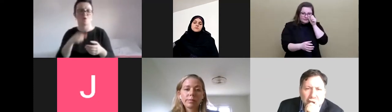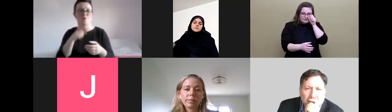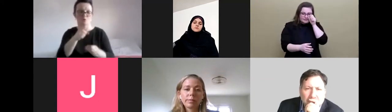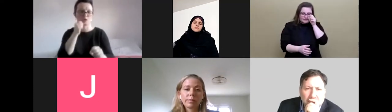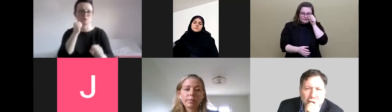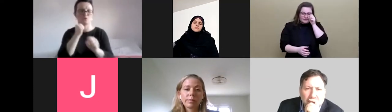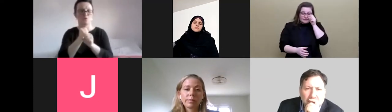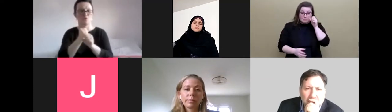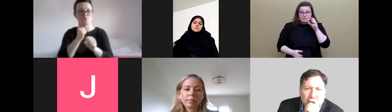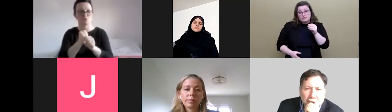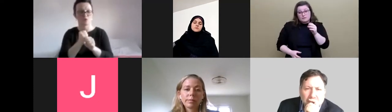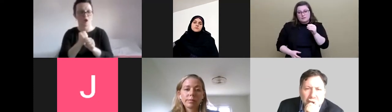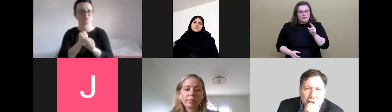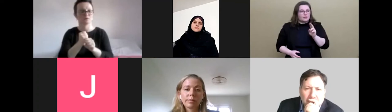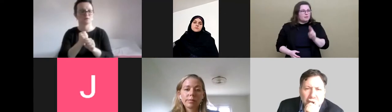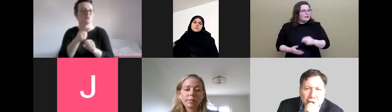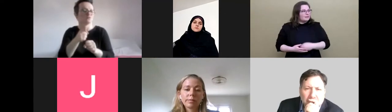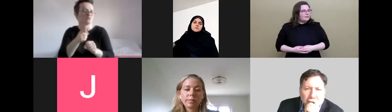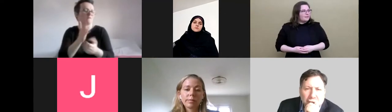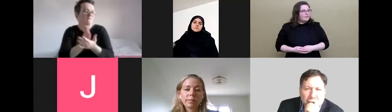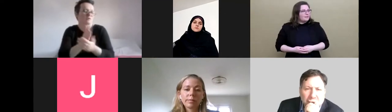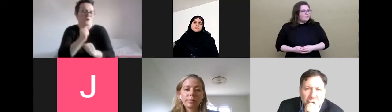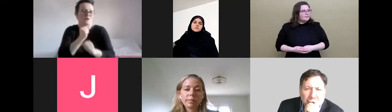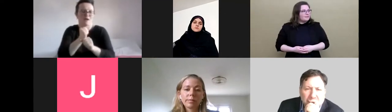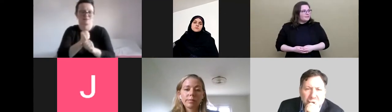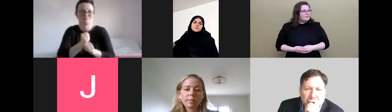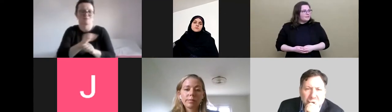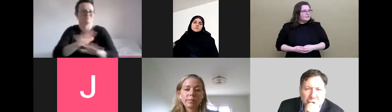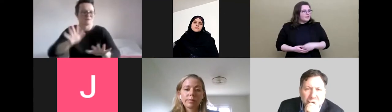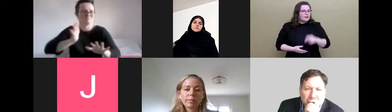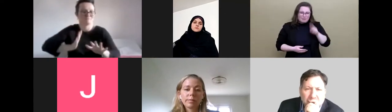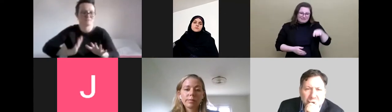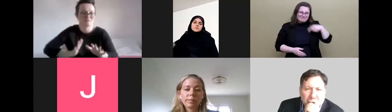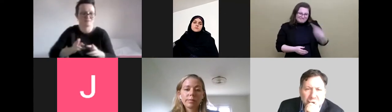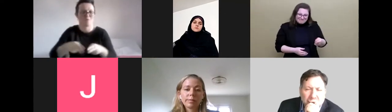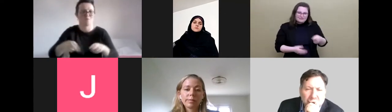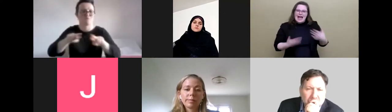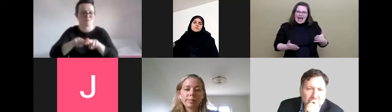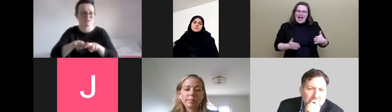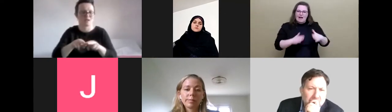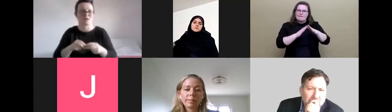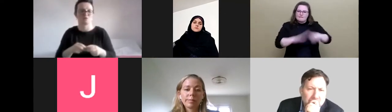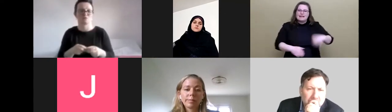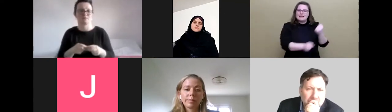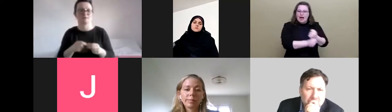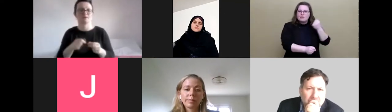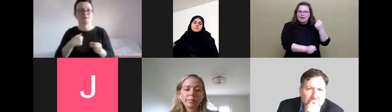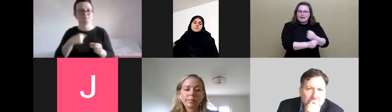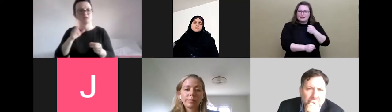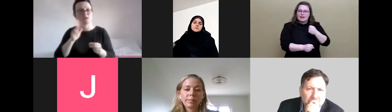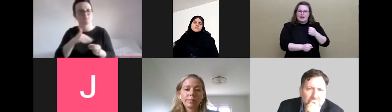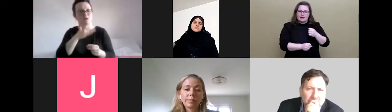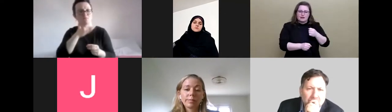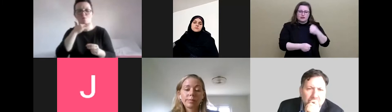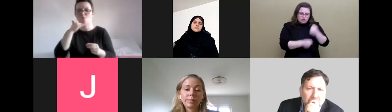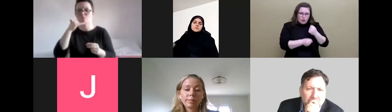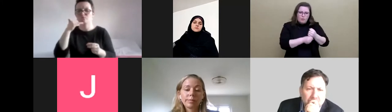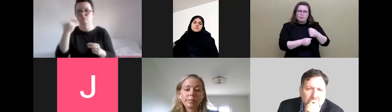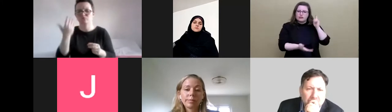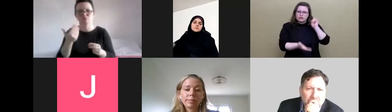So this is genuine peace building and a work on reconciliation, I would